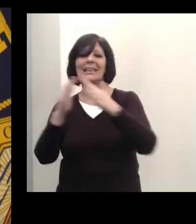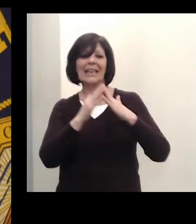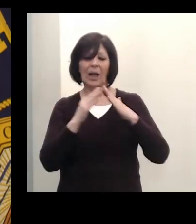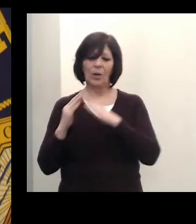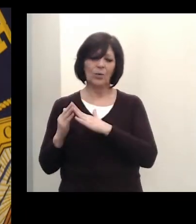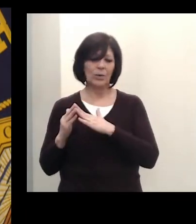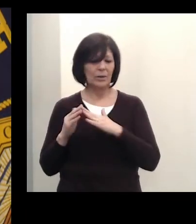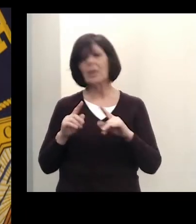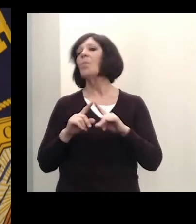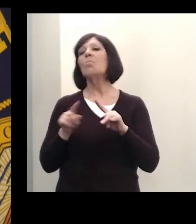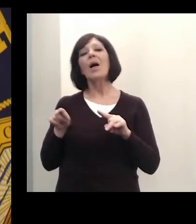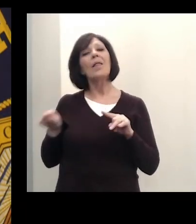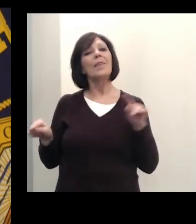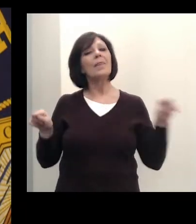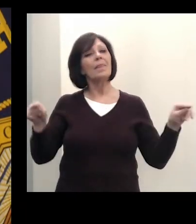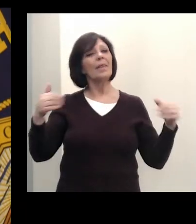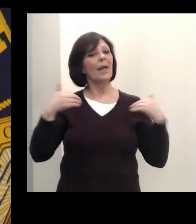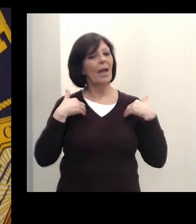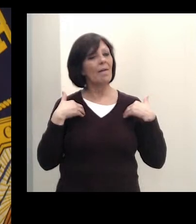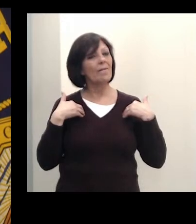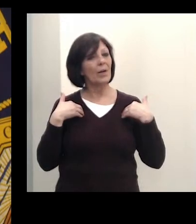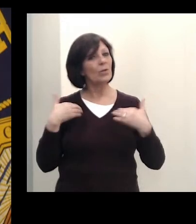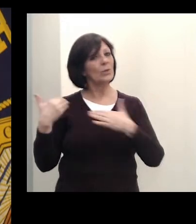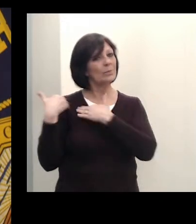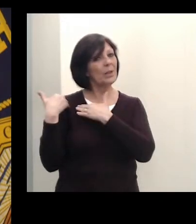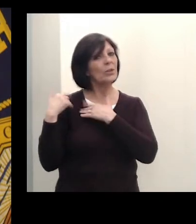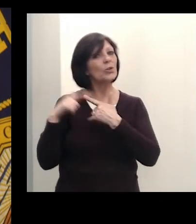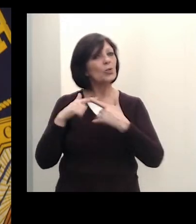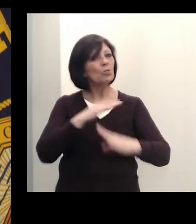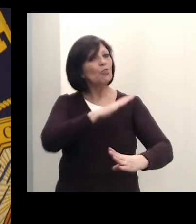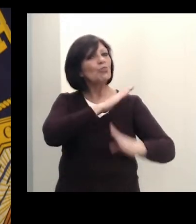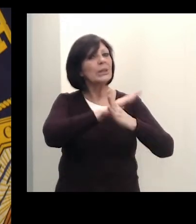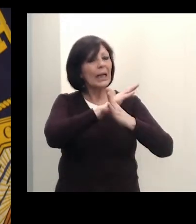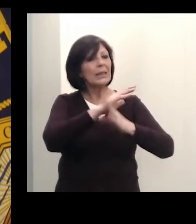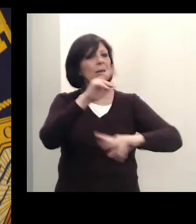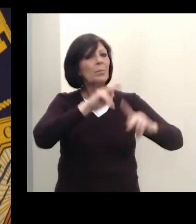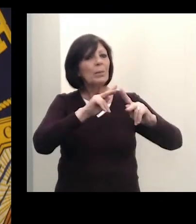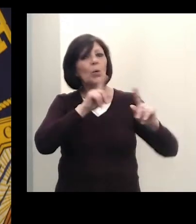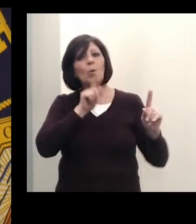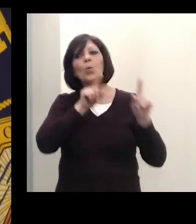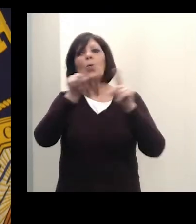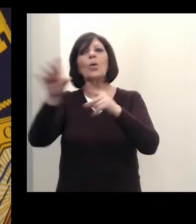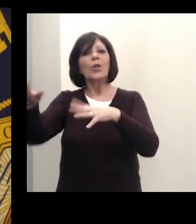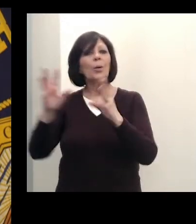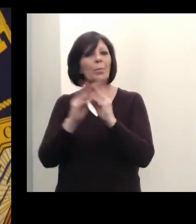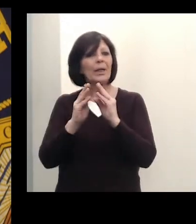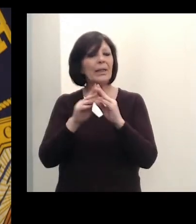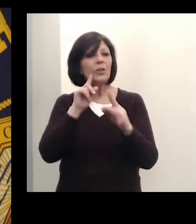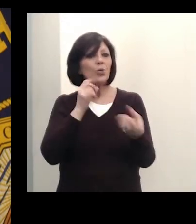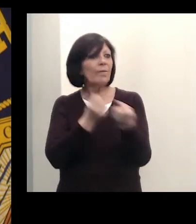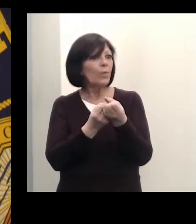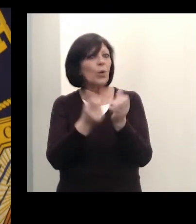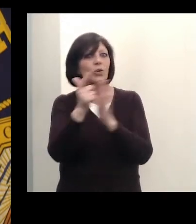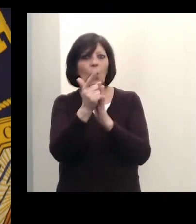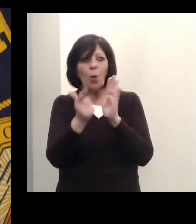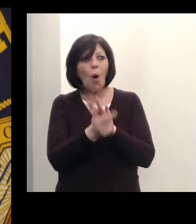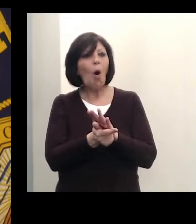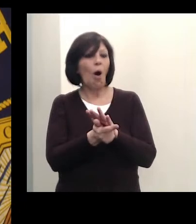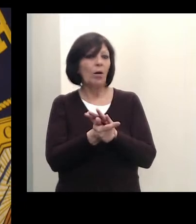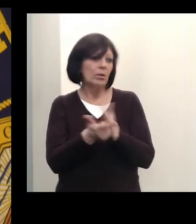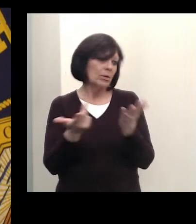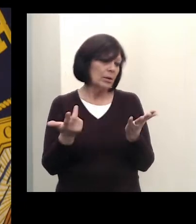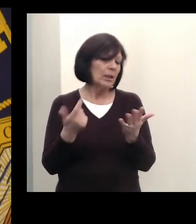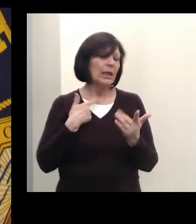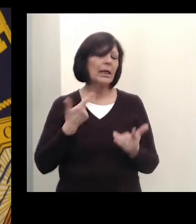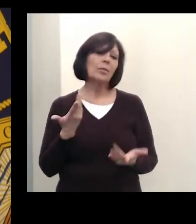a responsibility to protect its public, protect the citizens who come to its meetings, and to enforce the law, and the law is in effect. And I'm very